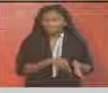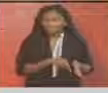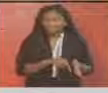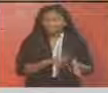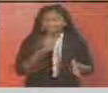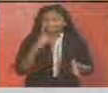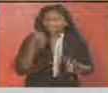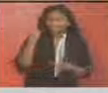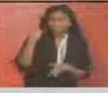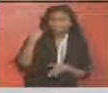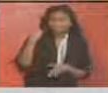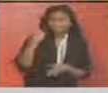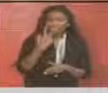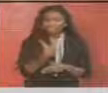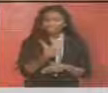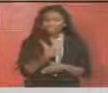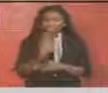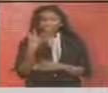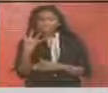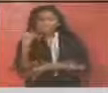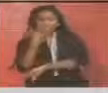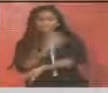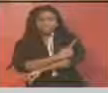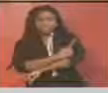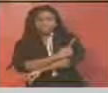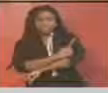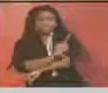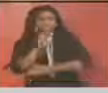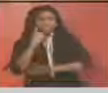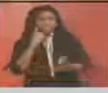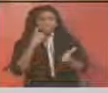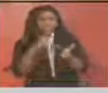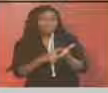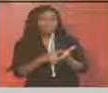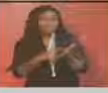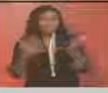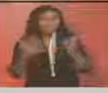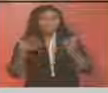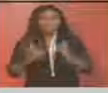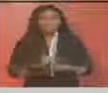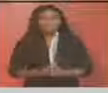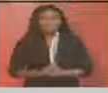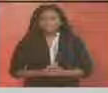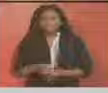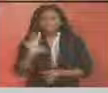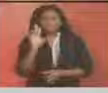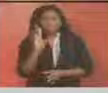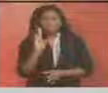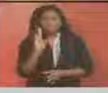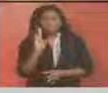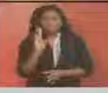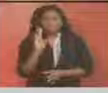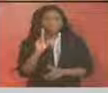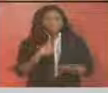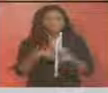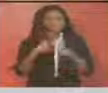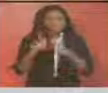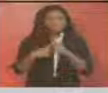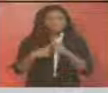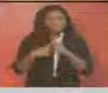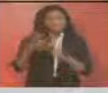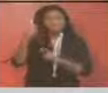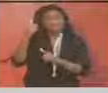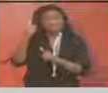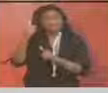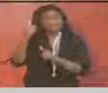4 days, they have been reported over the last 24 hours. First, we had 7, then we had a spike of 10, and now